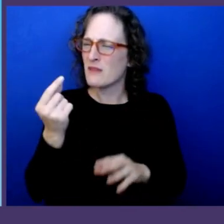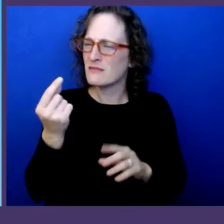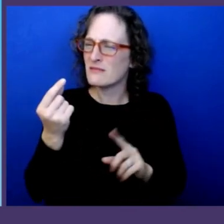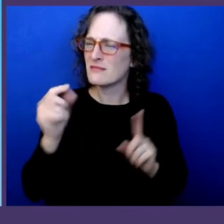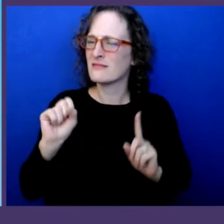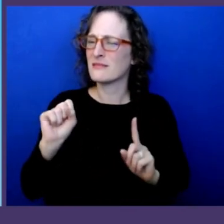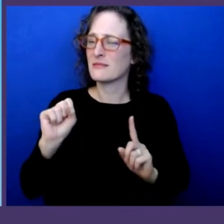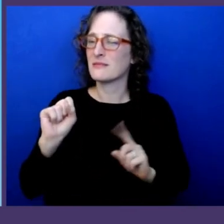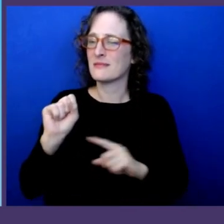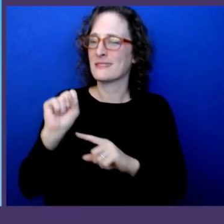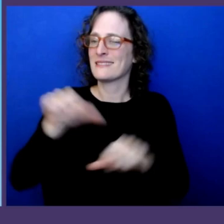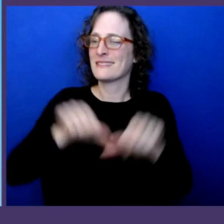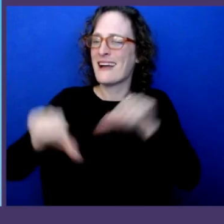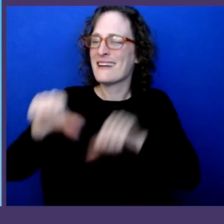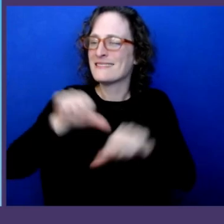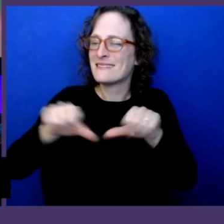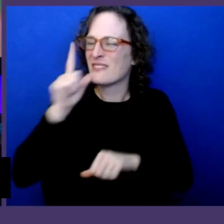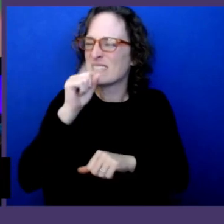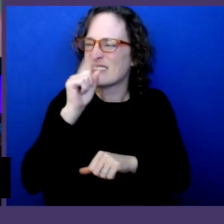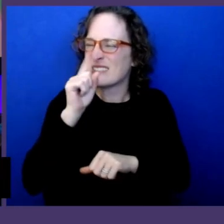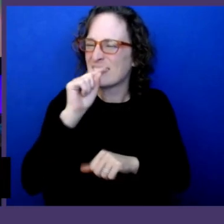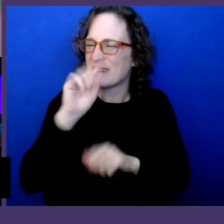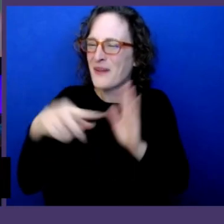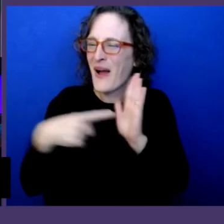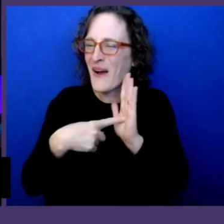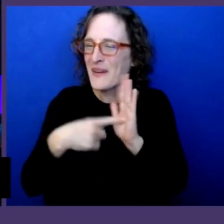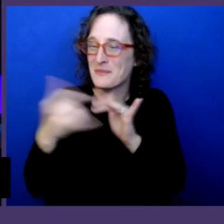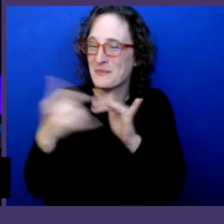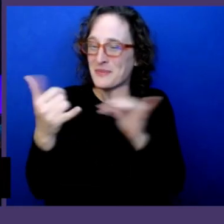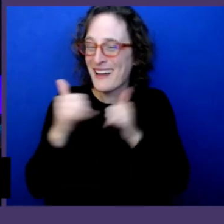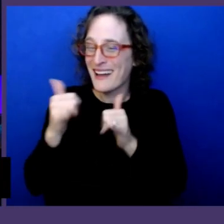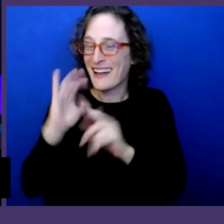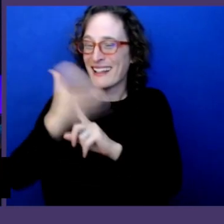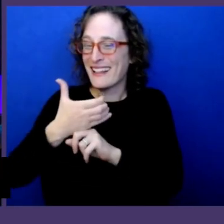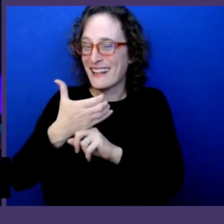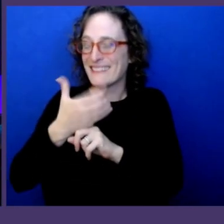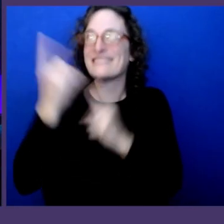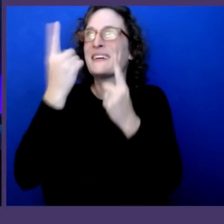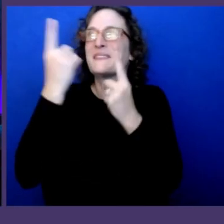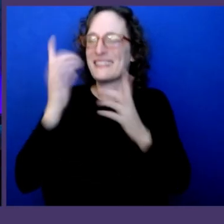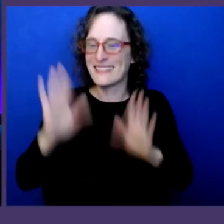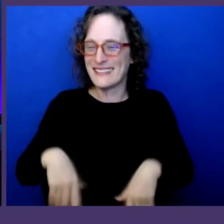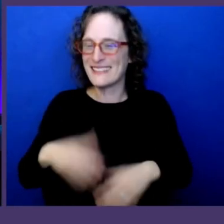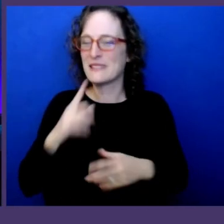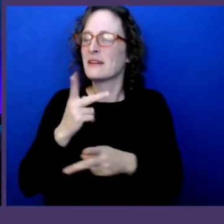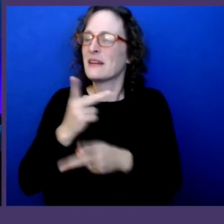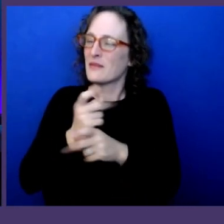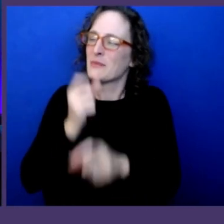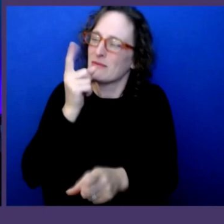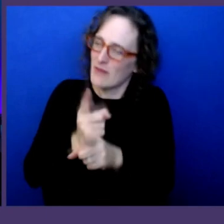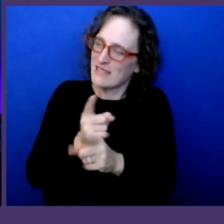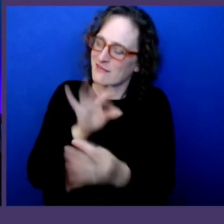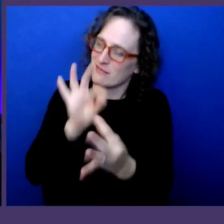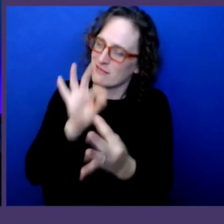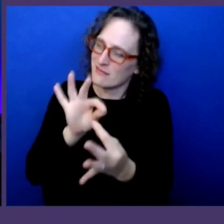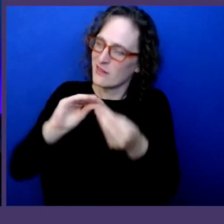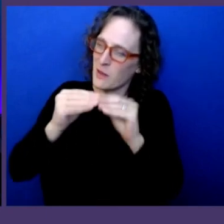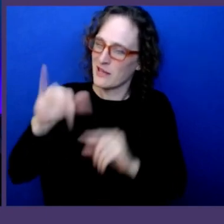like role-playing or something like that. So you have to find like the right amount of IQ, I think. It's got some U-shaped curve